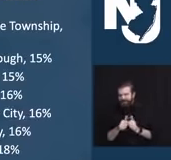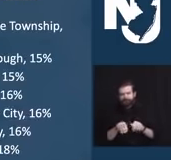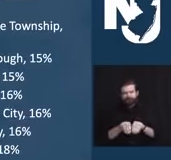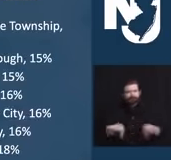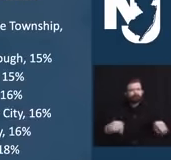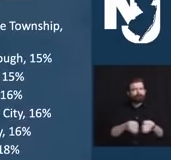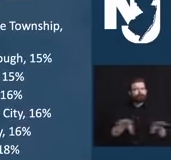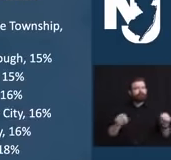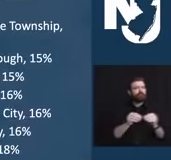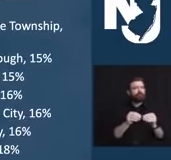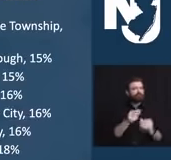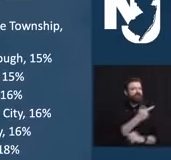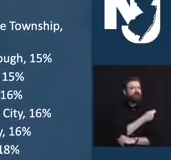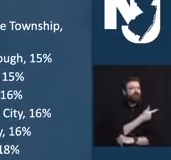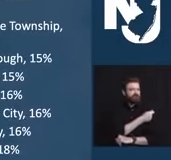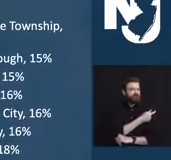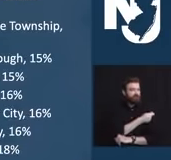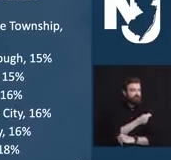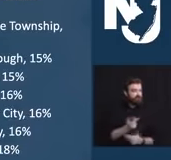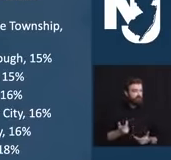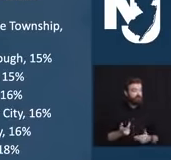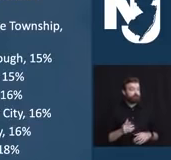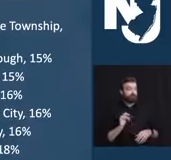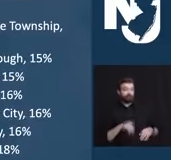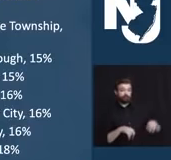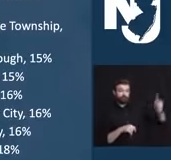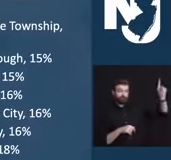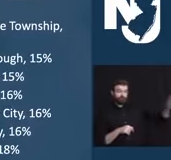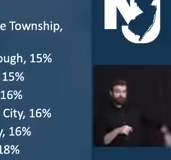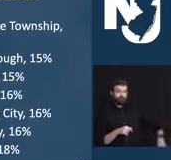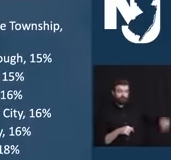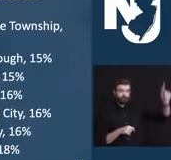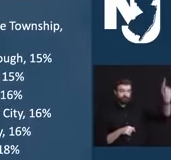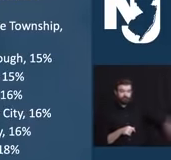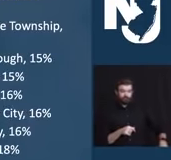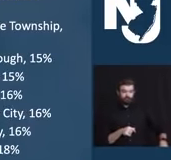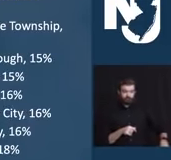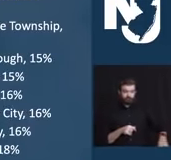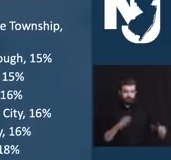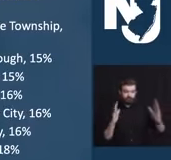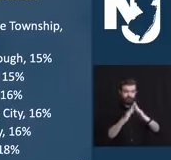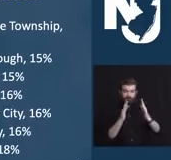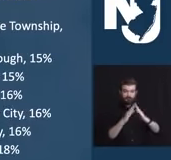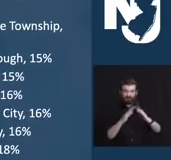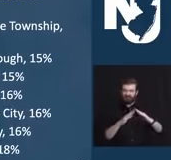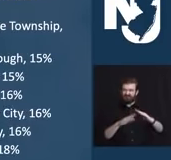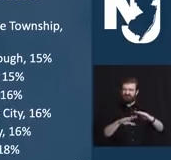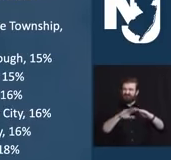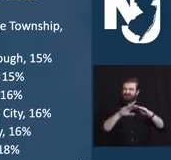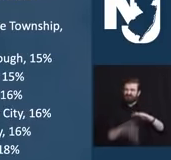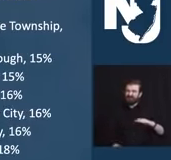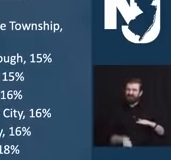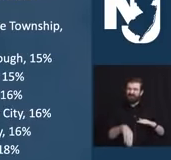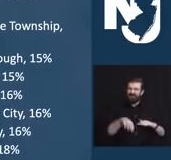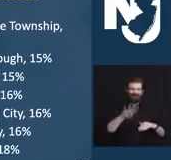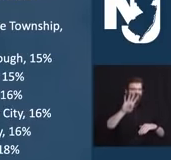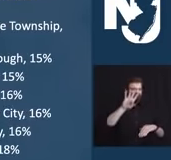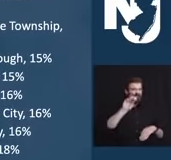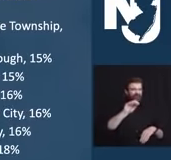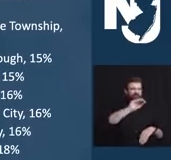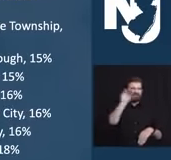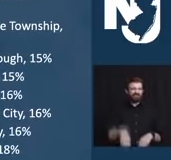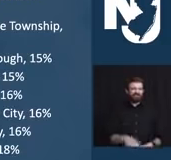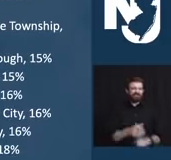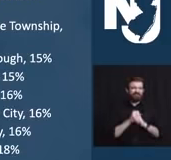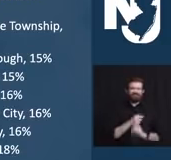10,000 where currently fewer than 40% of eligible residents have received an initial dose, and where we are